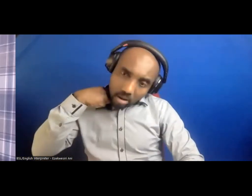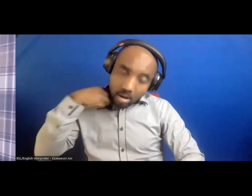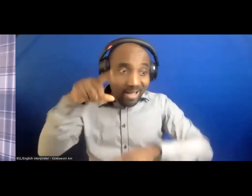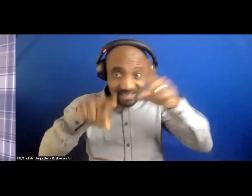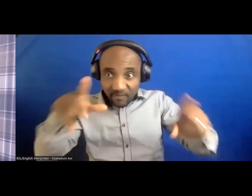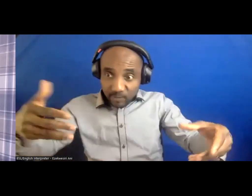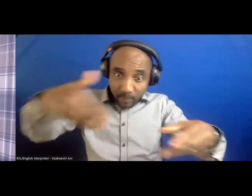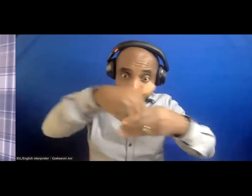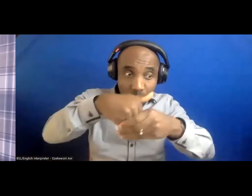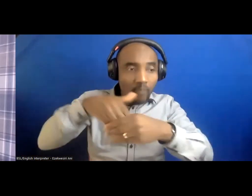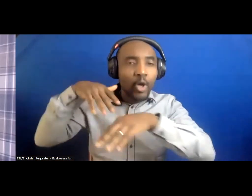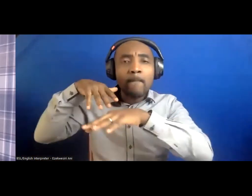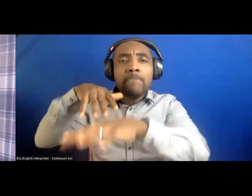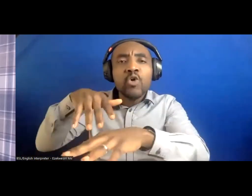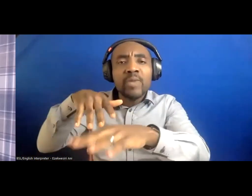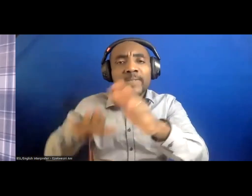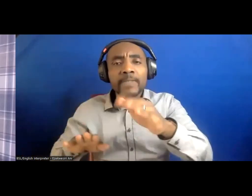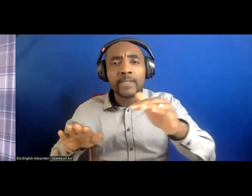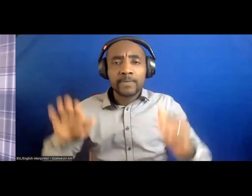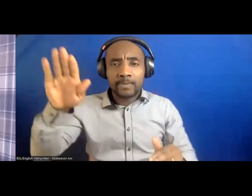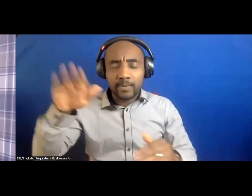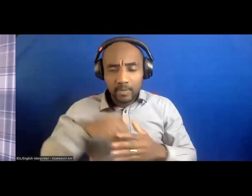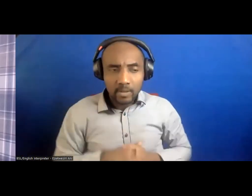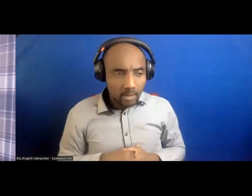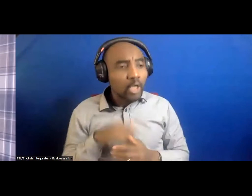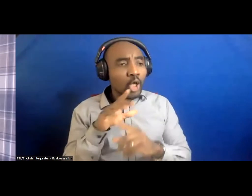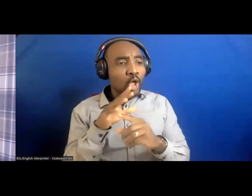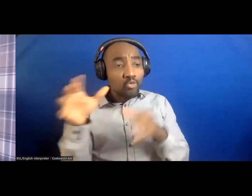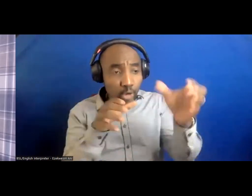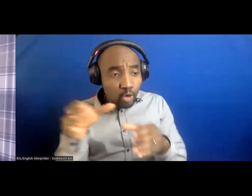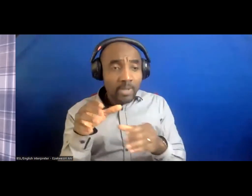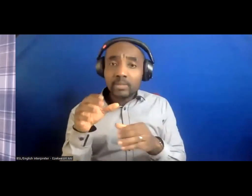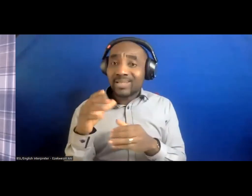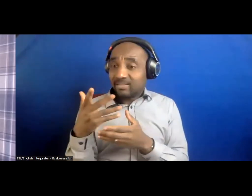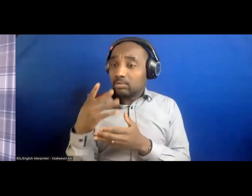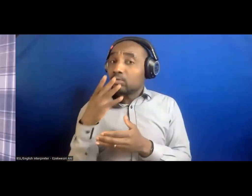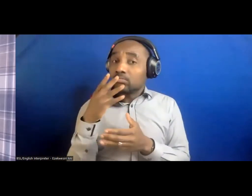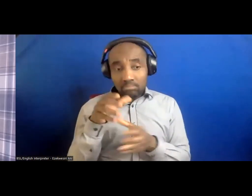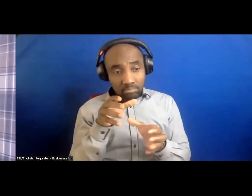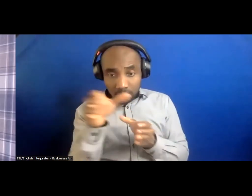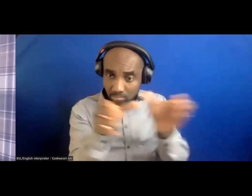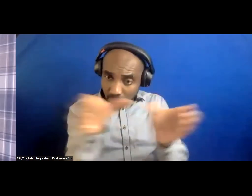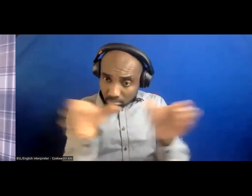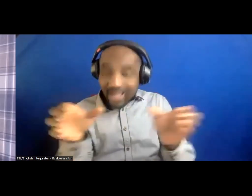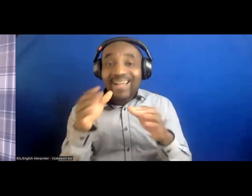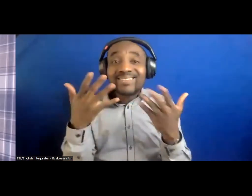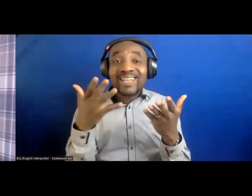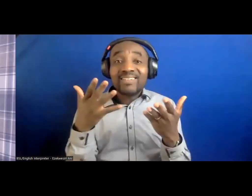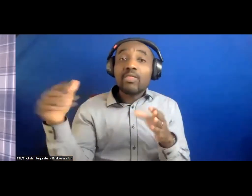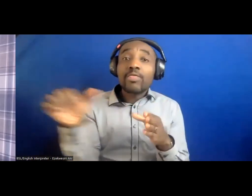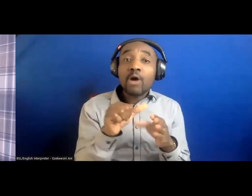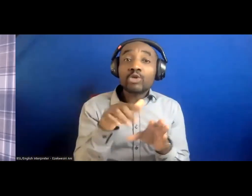have a simple call to action: the recruitment, selection, and deployment of 10,000 social coaches in each of the major 10 cities